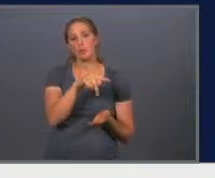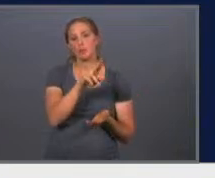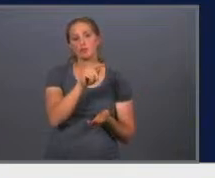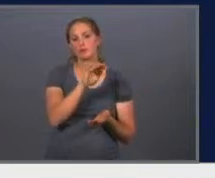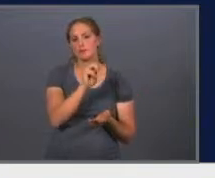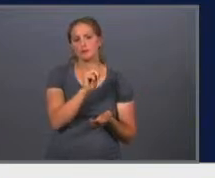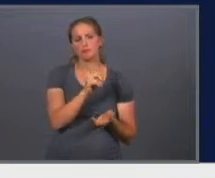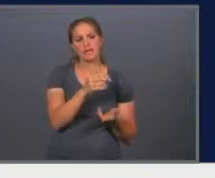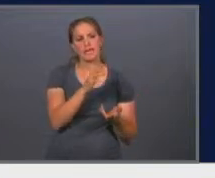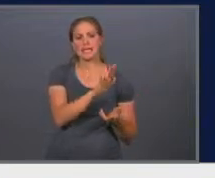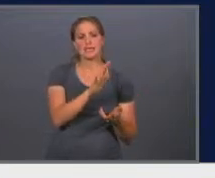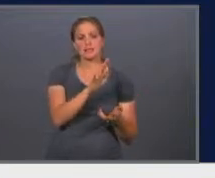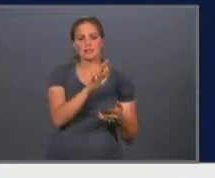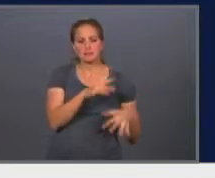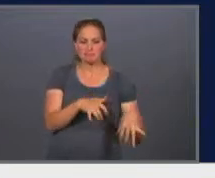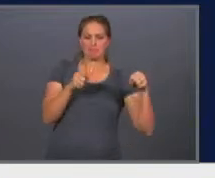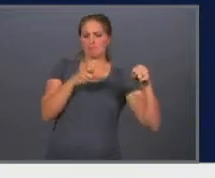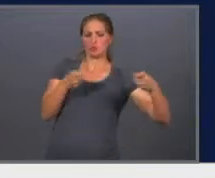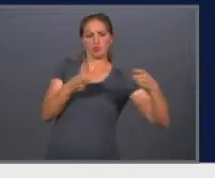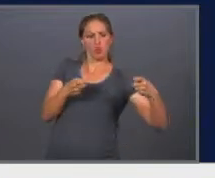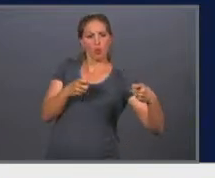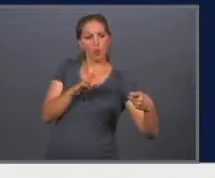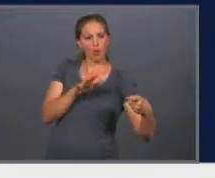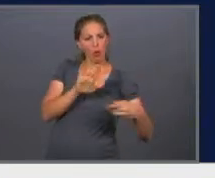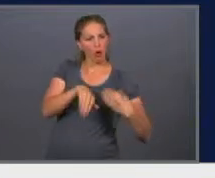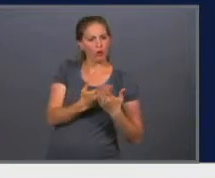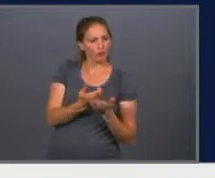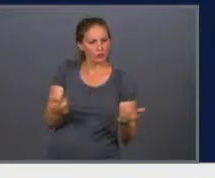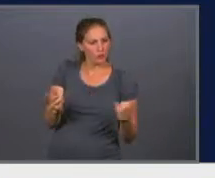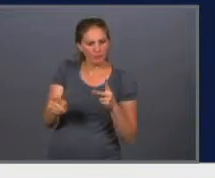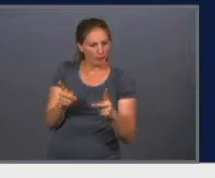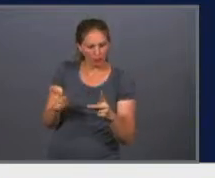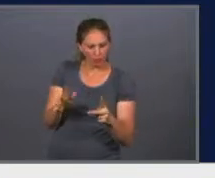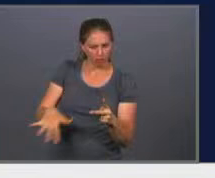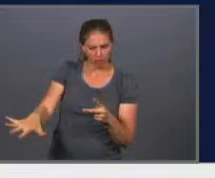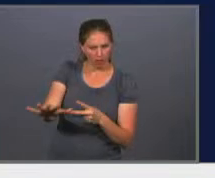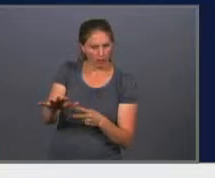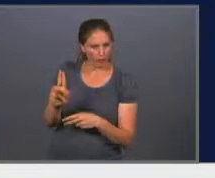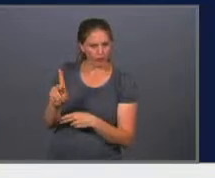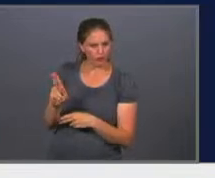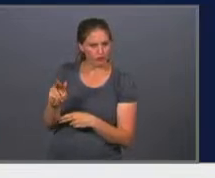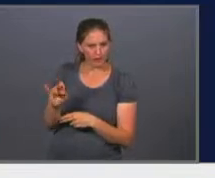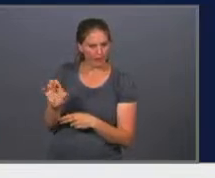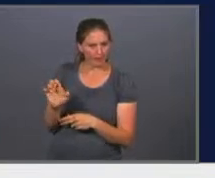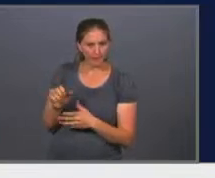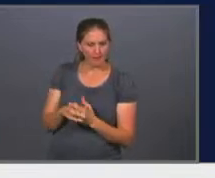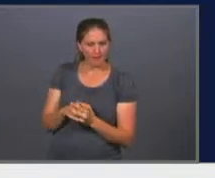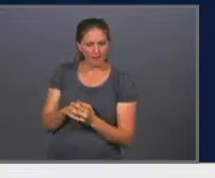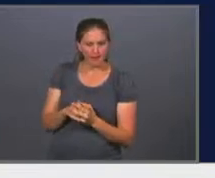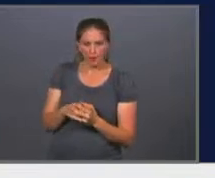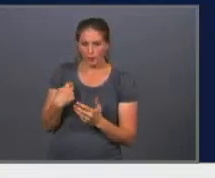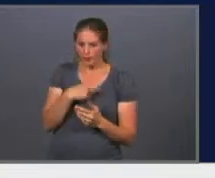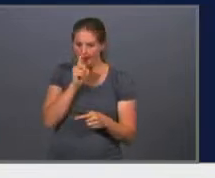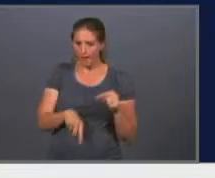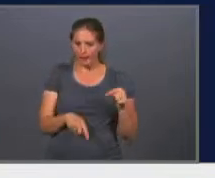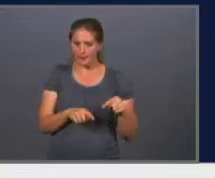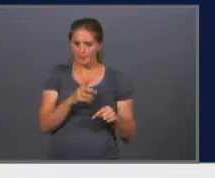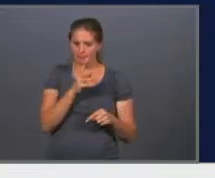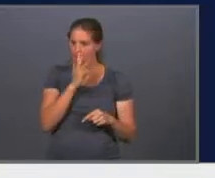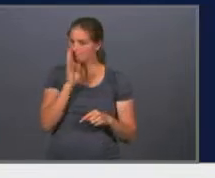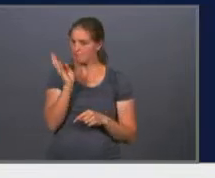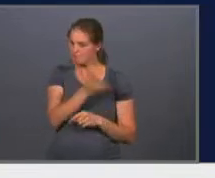efforts to control the resources and people of Ukraine. I do think it's completely